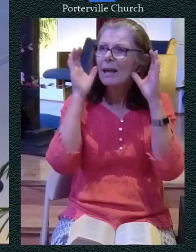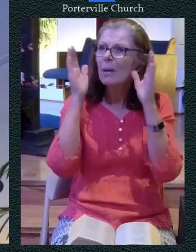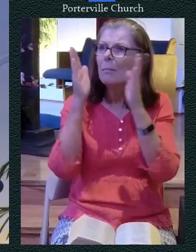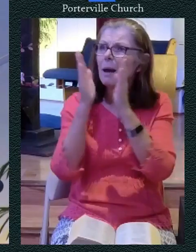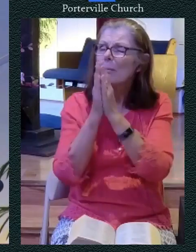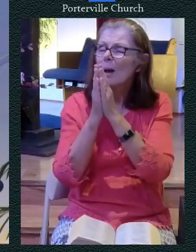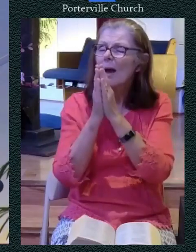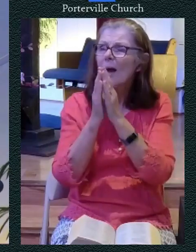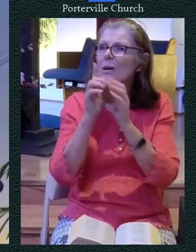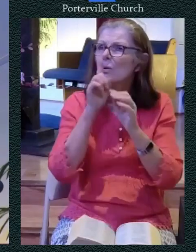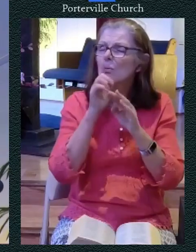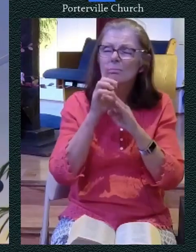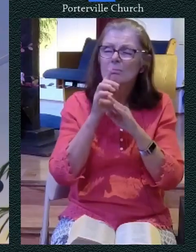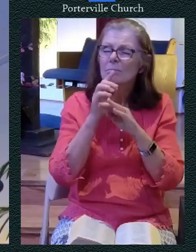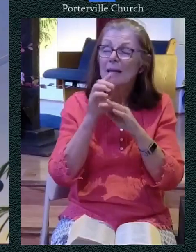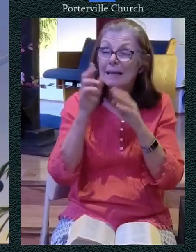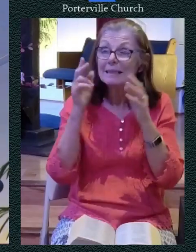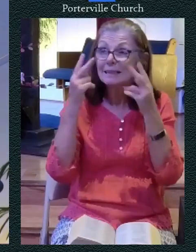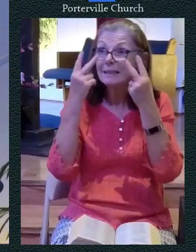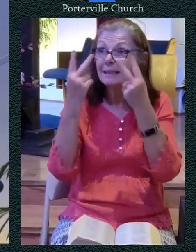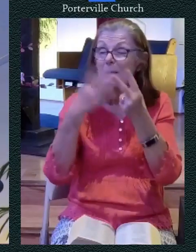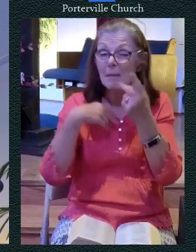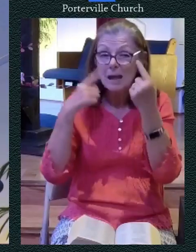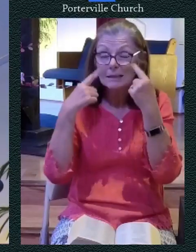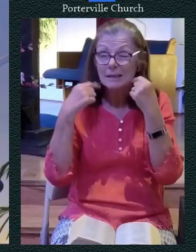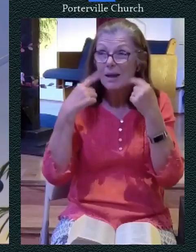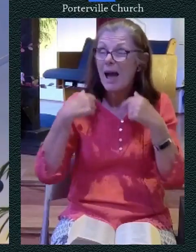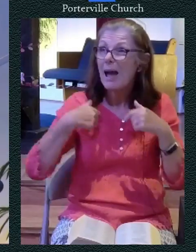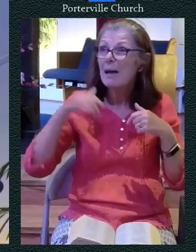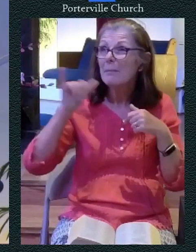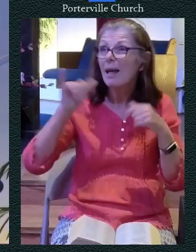tears, for I am a stranger with you,